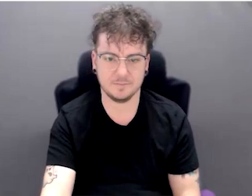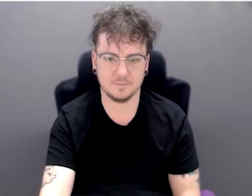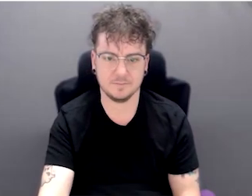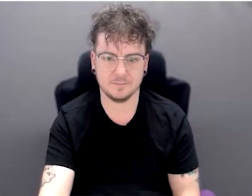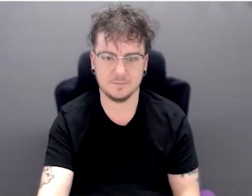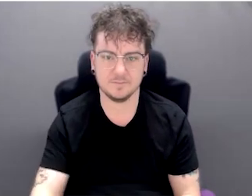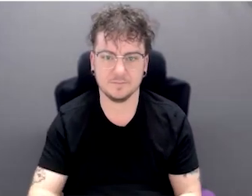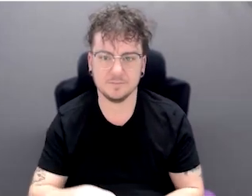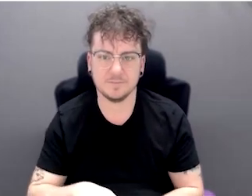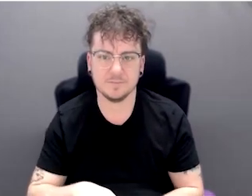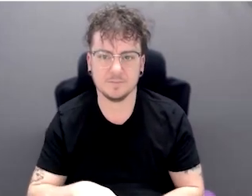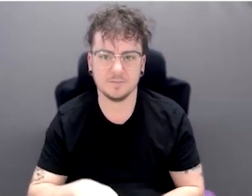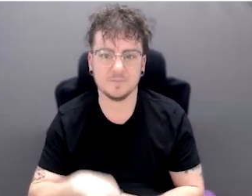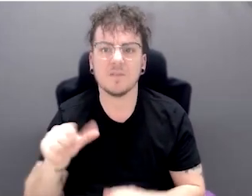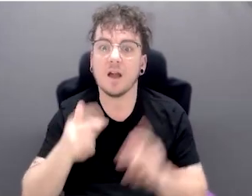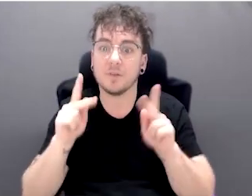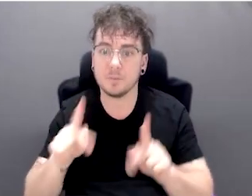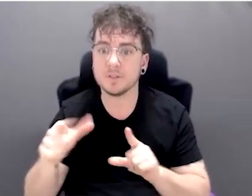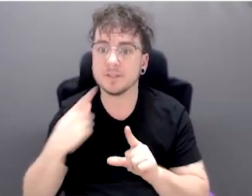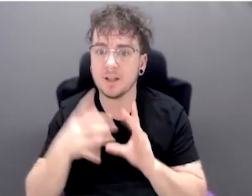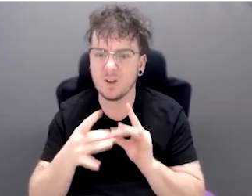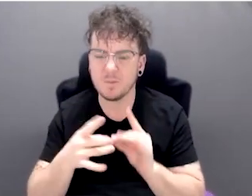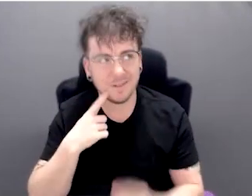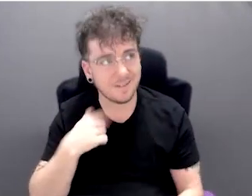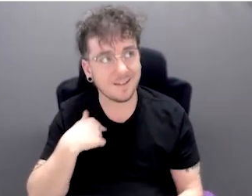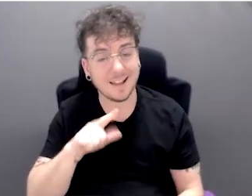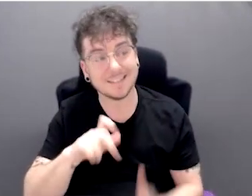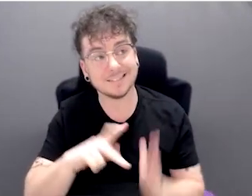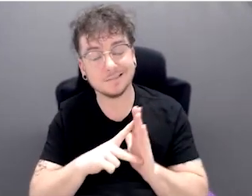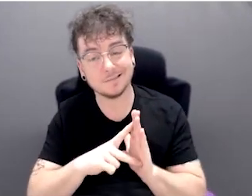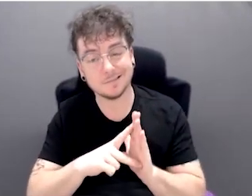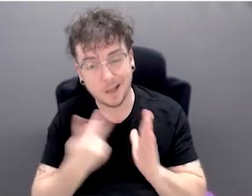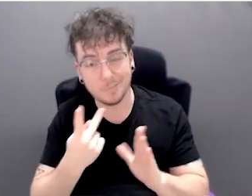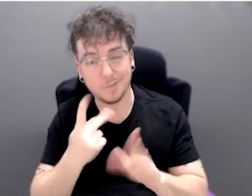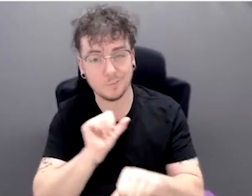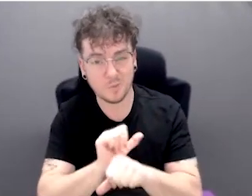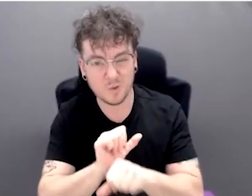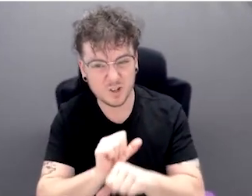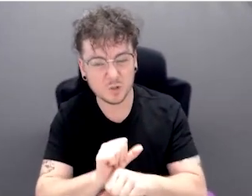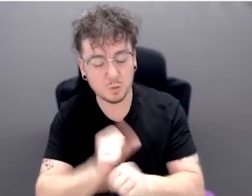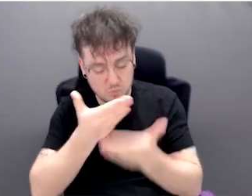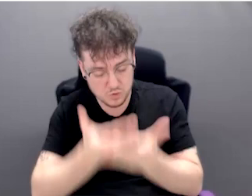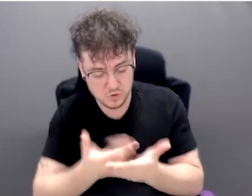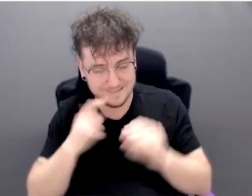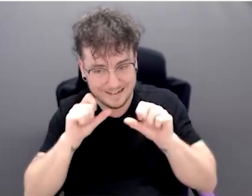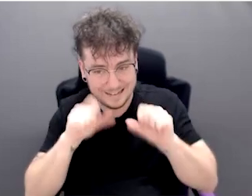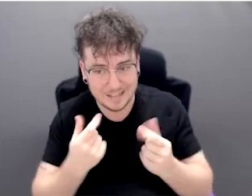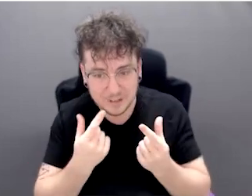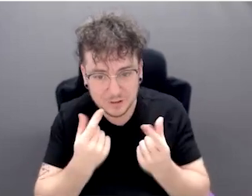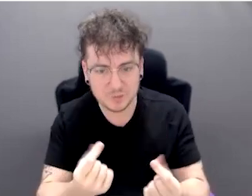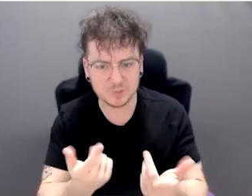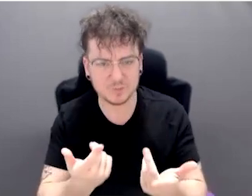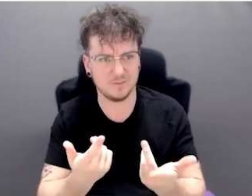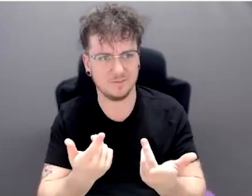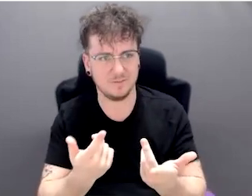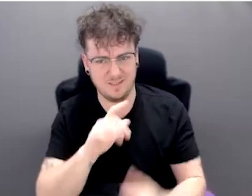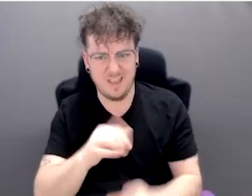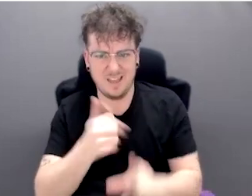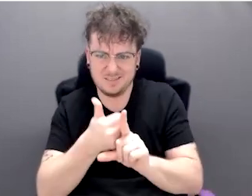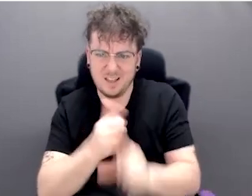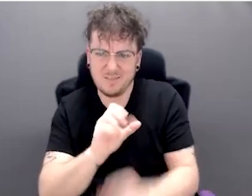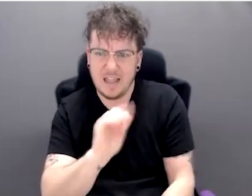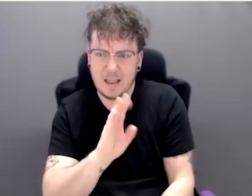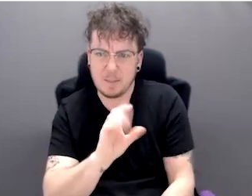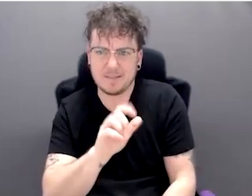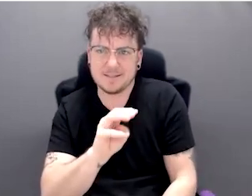Another participant stated, quote, "I must work double as hard to prove my capabilities, and to me, that is a form of